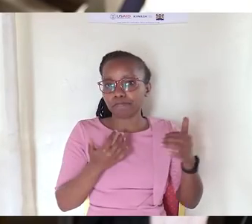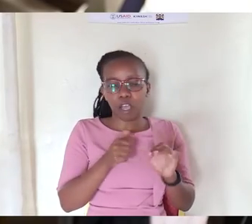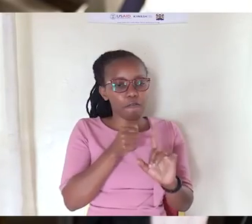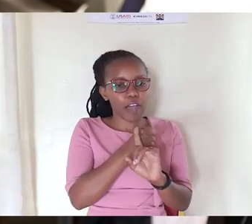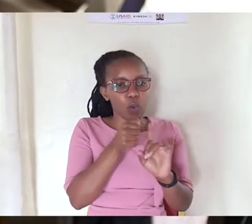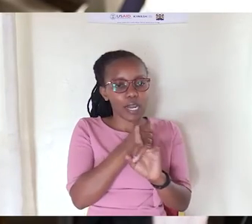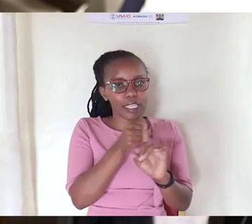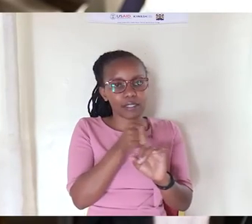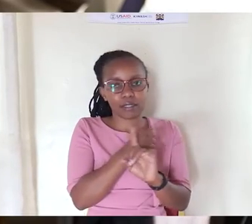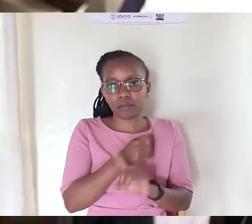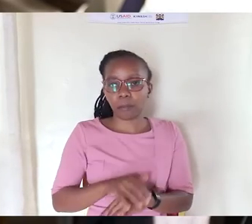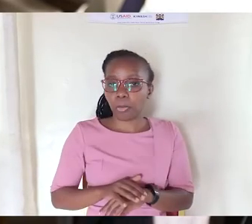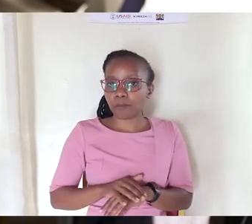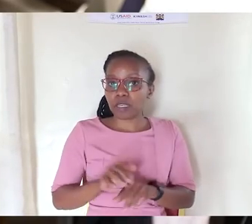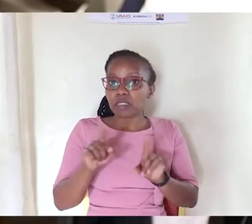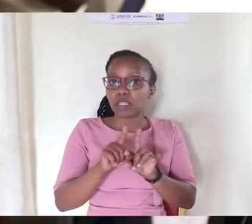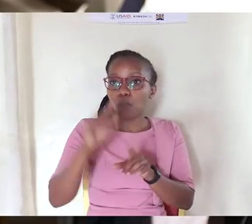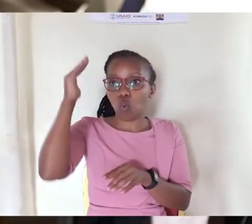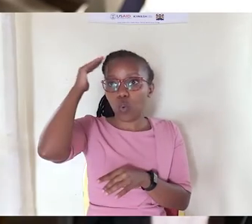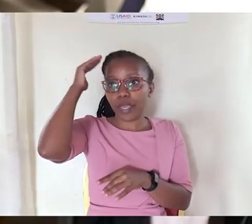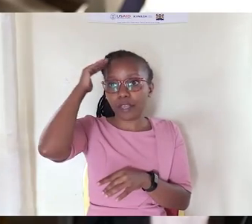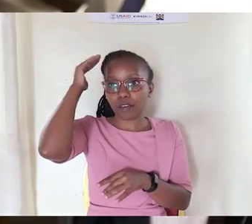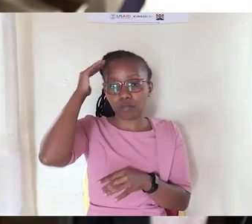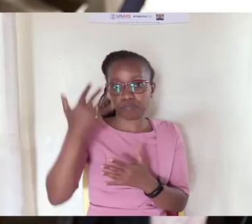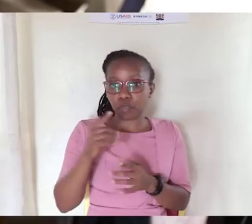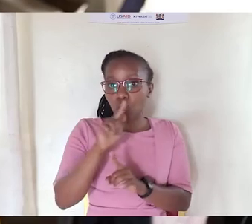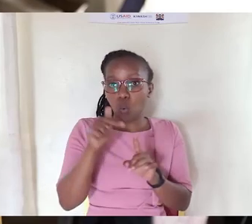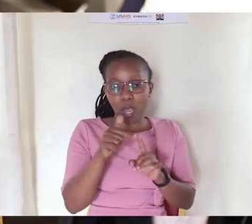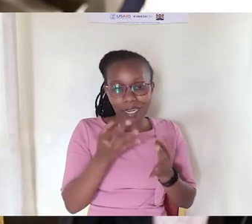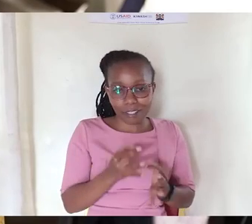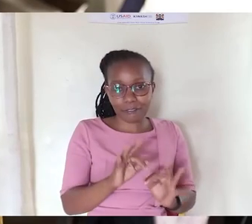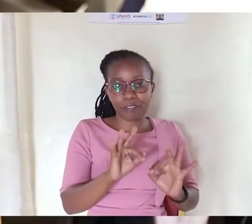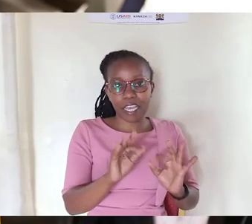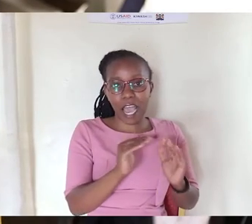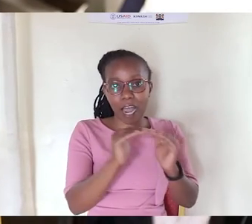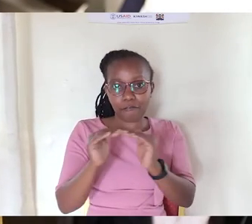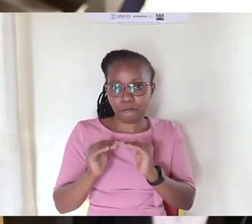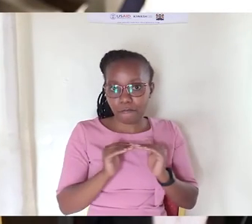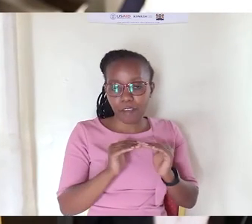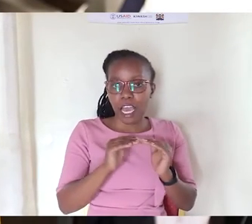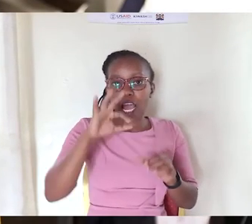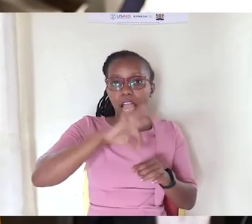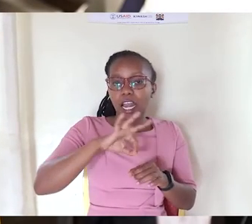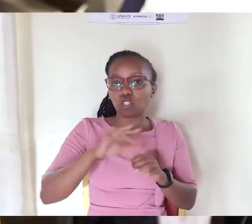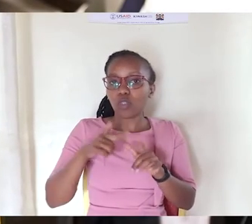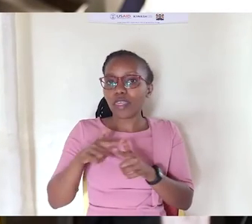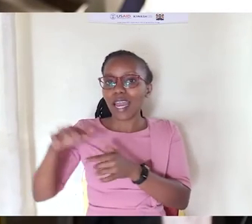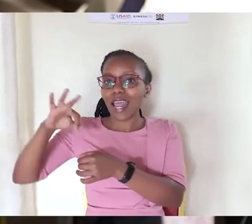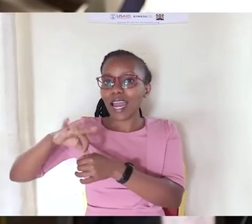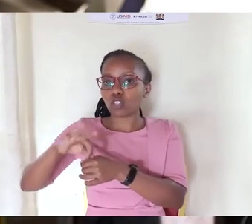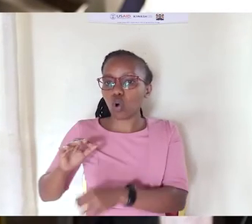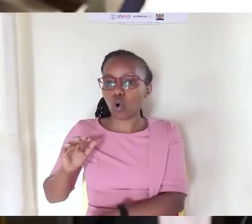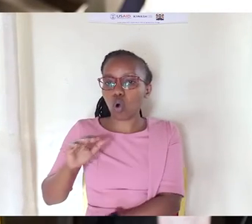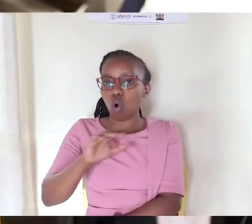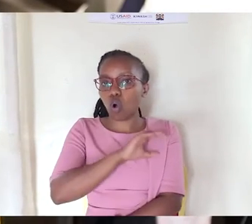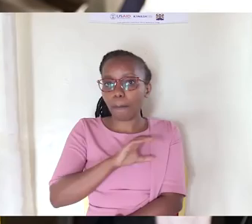violence. But we also know that it is only when it is free and fair that the Electoral Commission is able